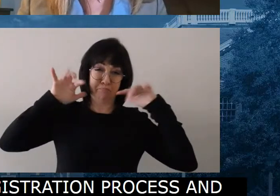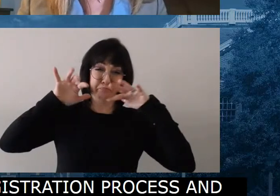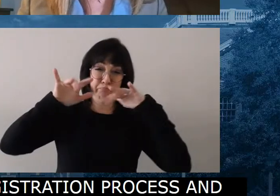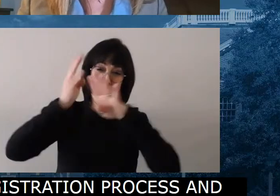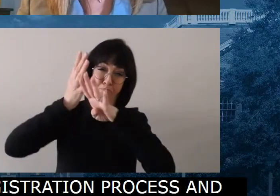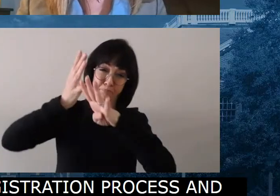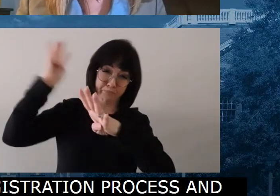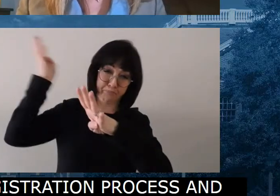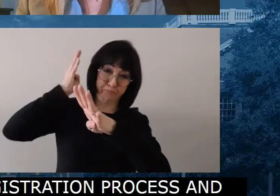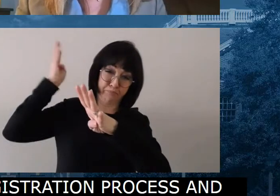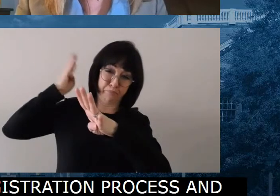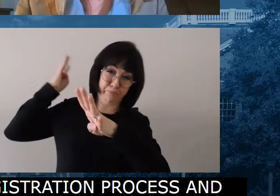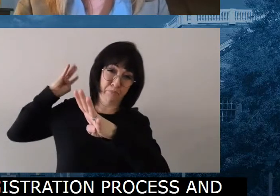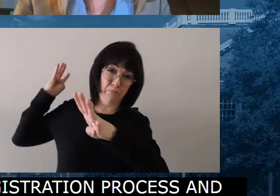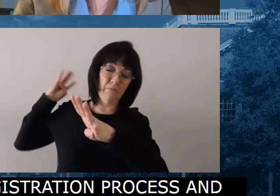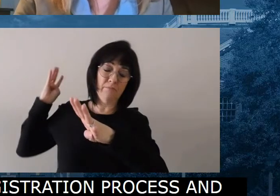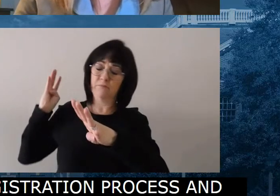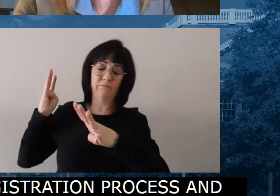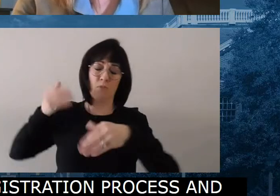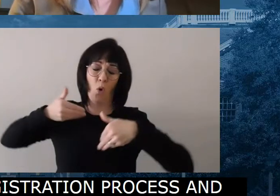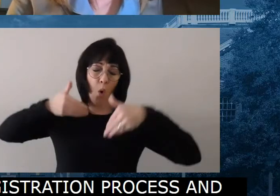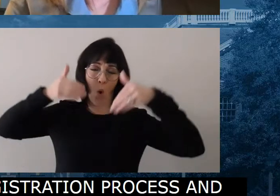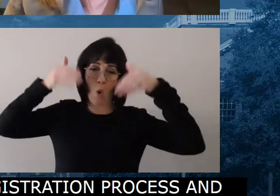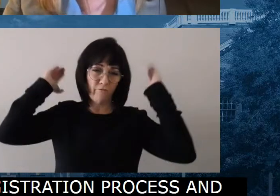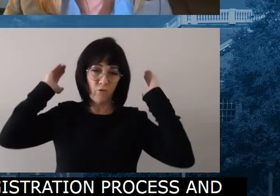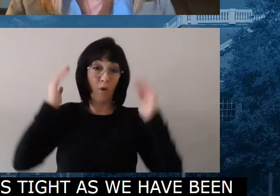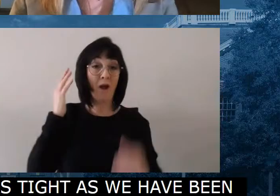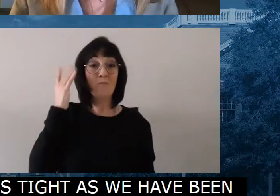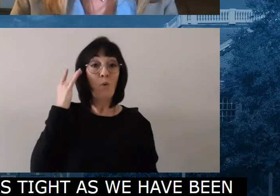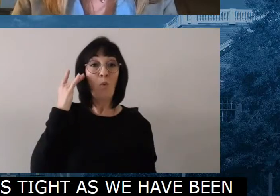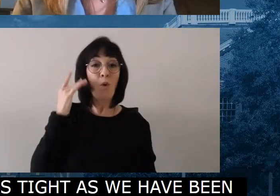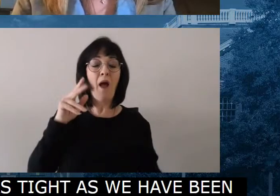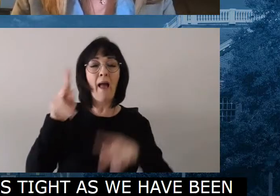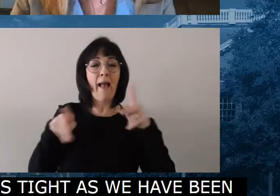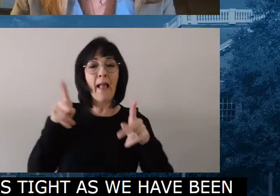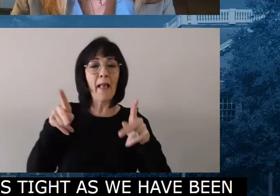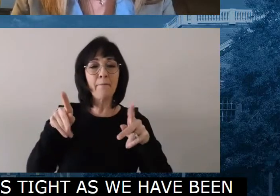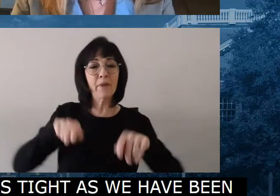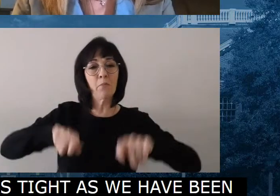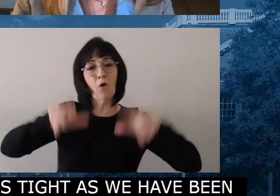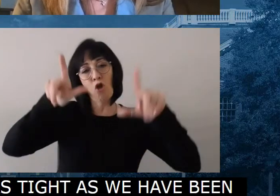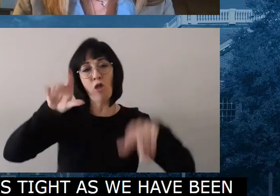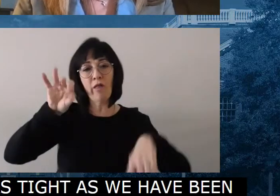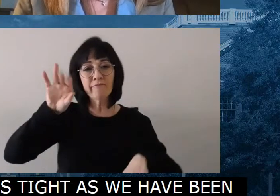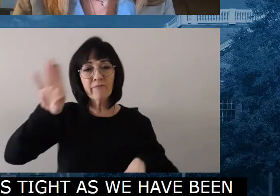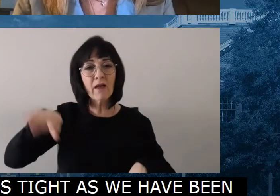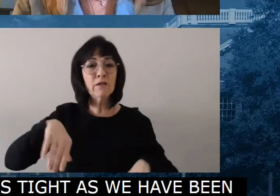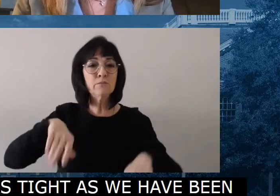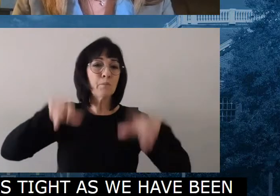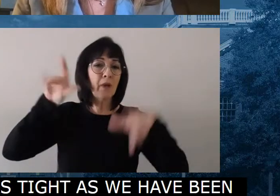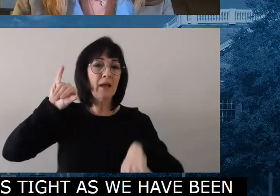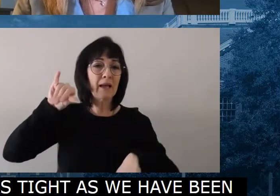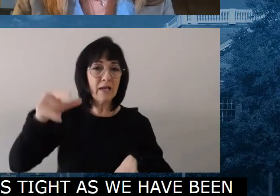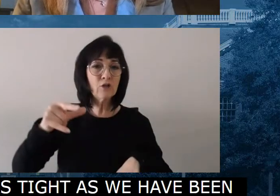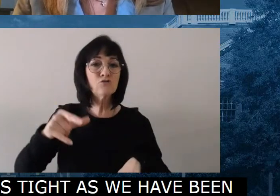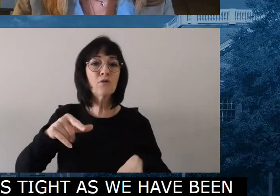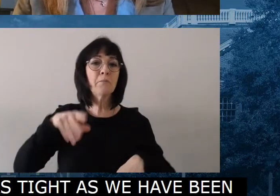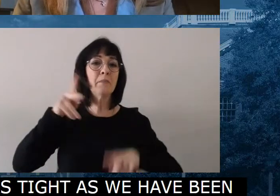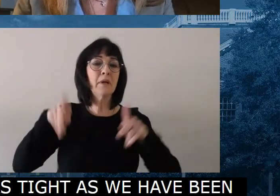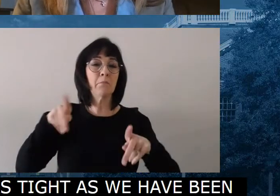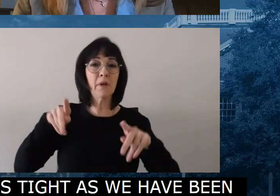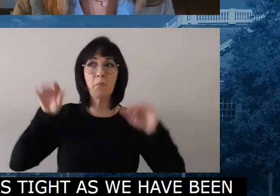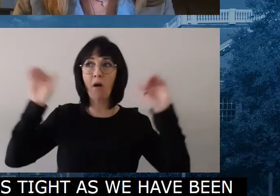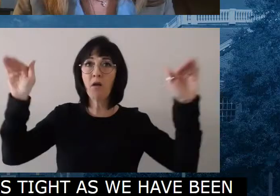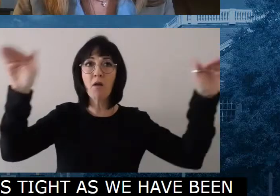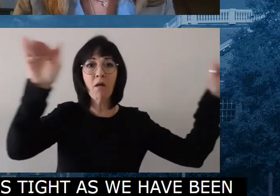got overwhelmed. Word passed through social media. People called their friends and family members. They flocked